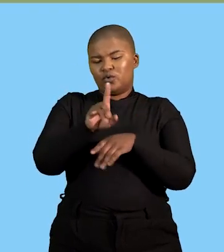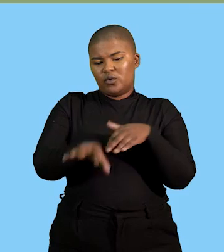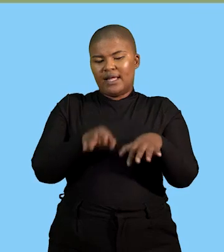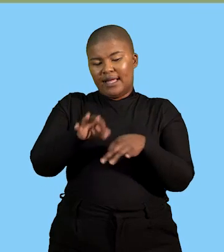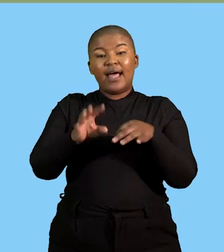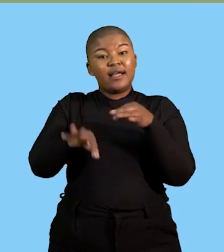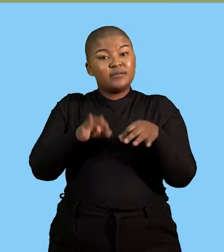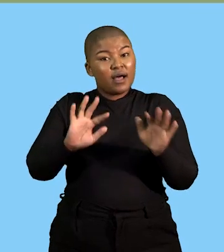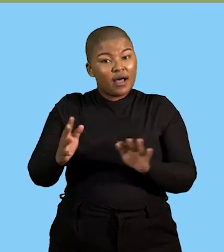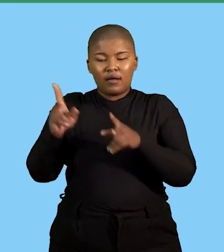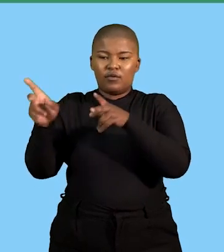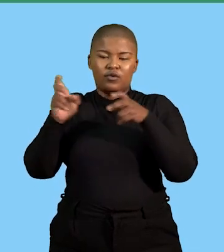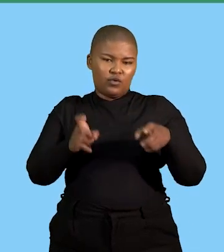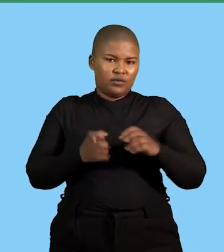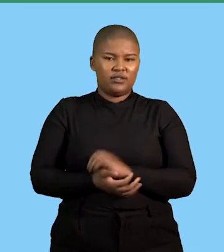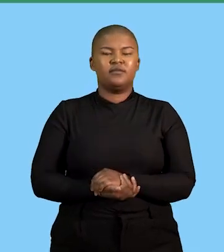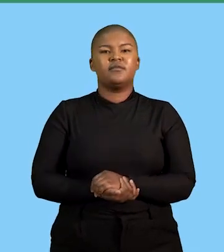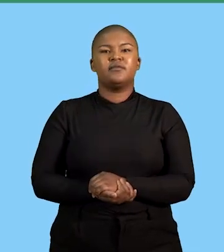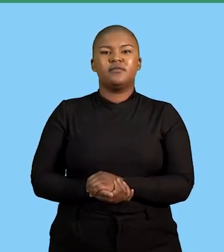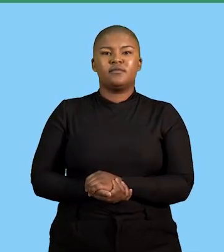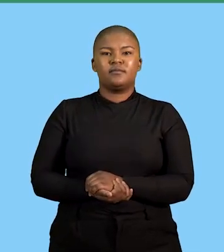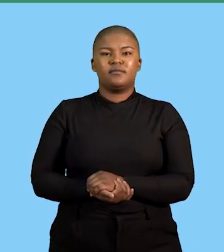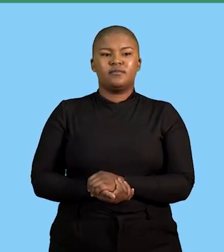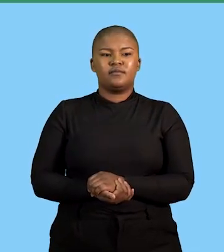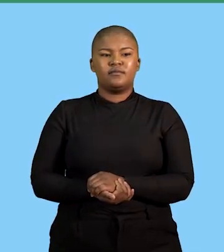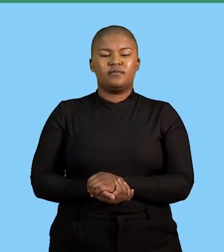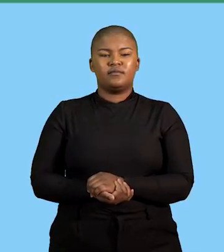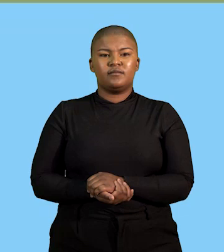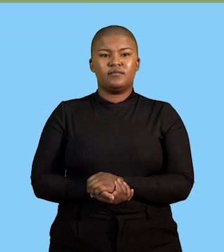motivate by quoting. As you can see,